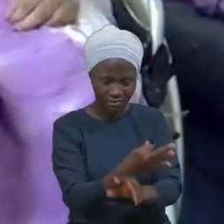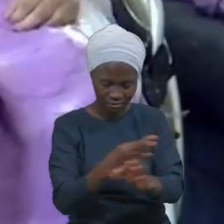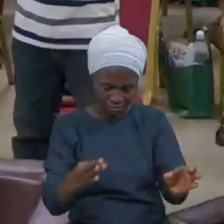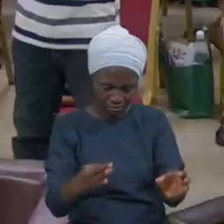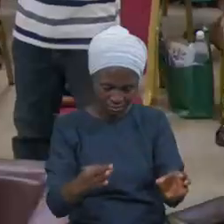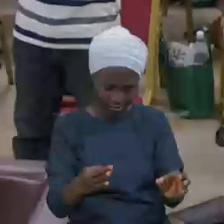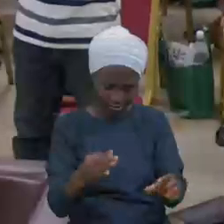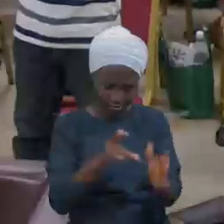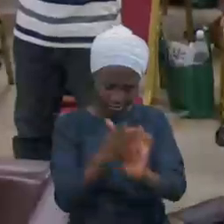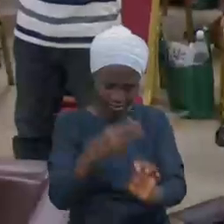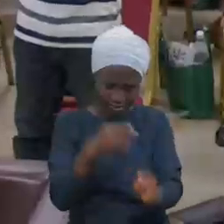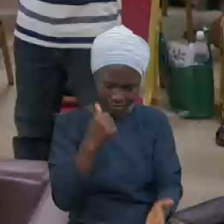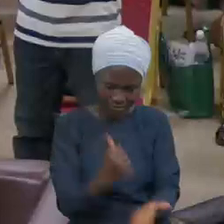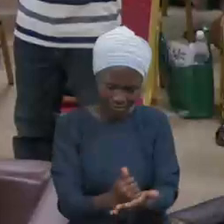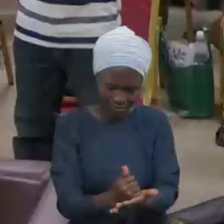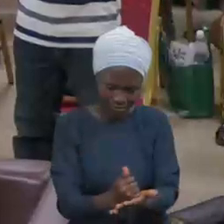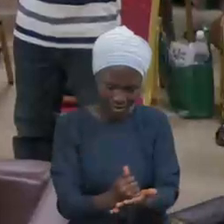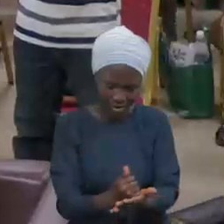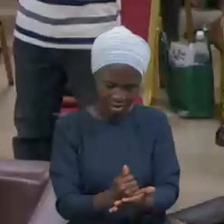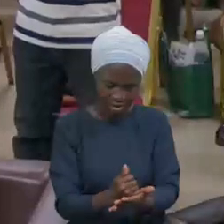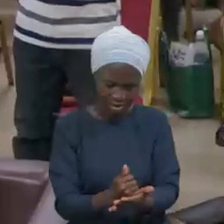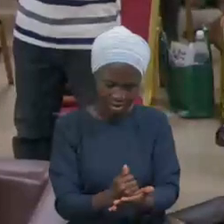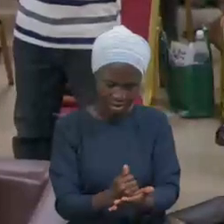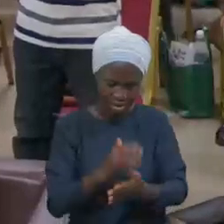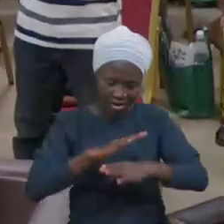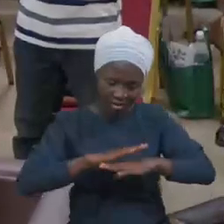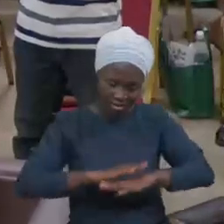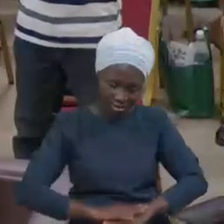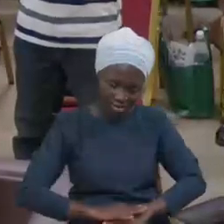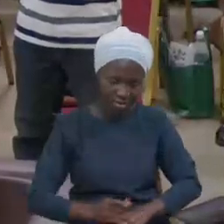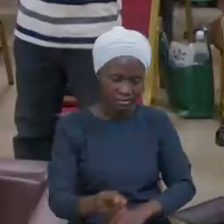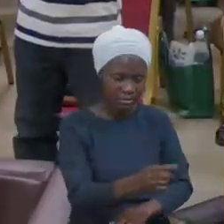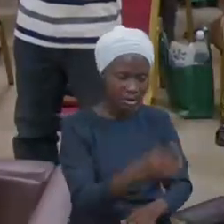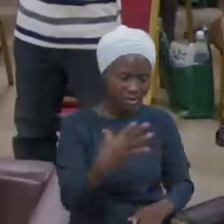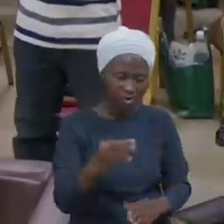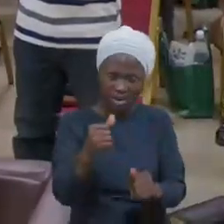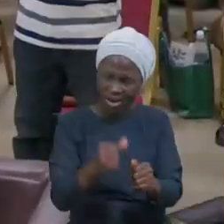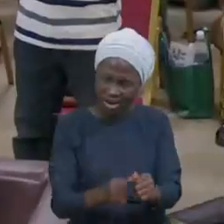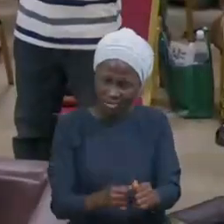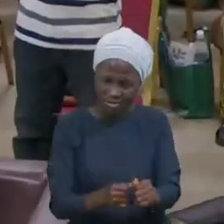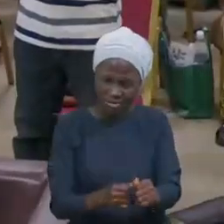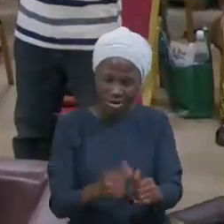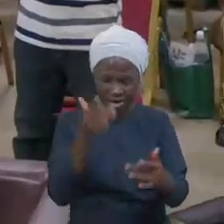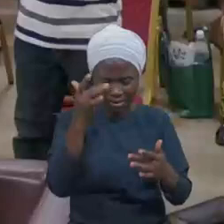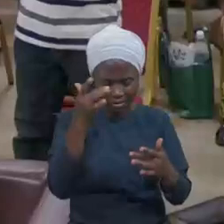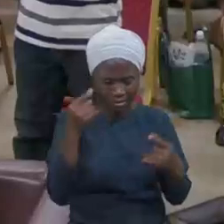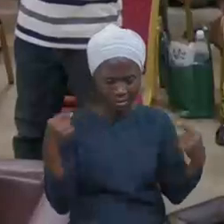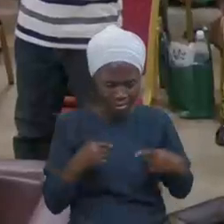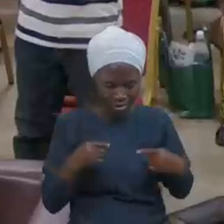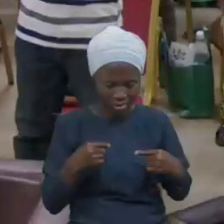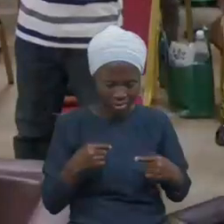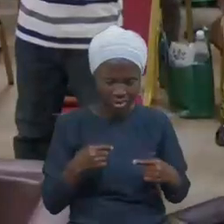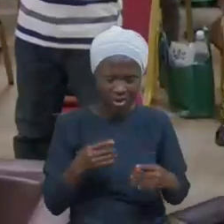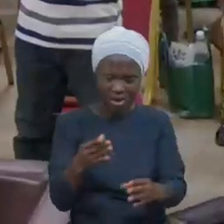free. Relieve them of every pain. Take those